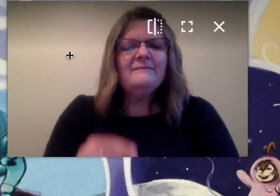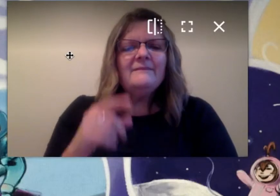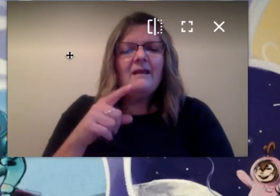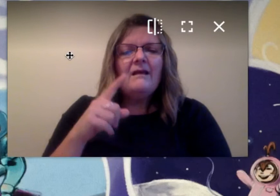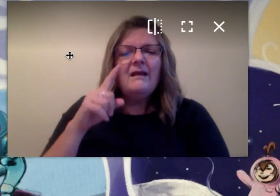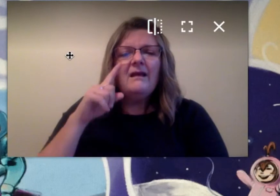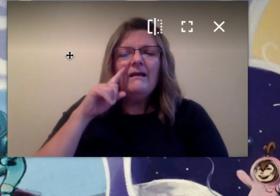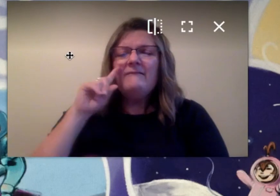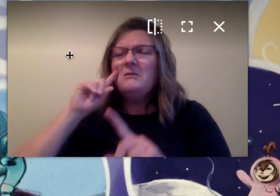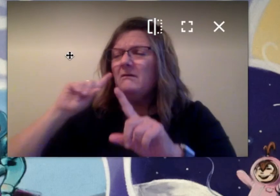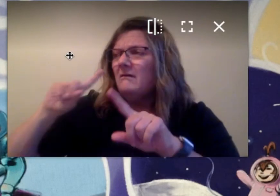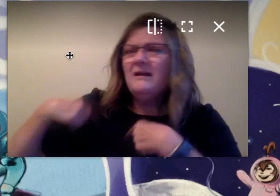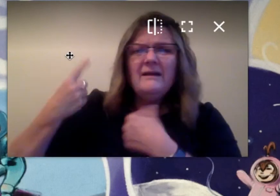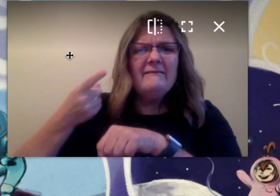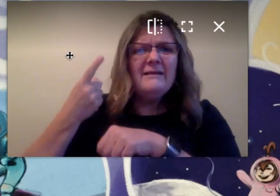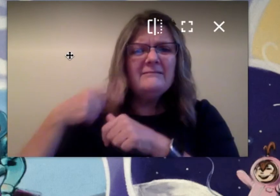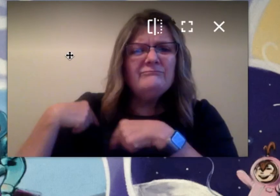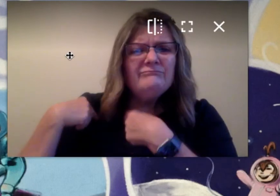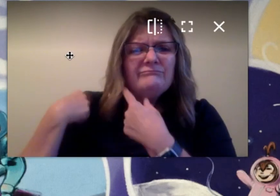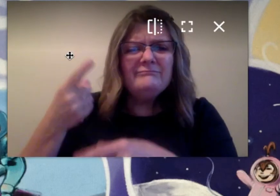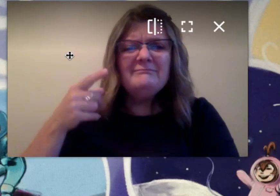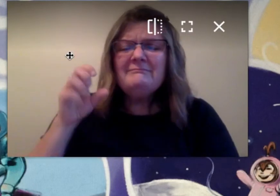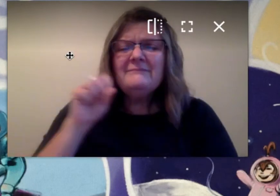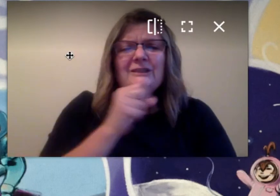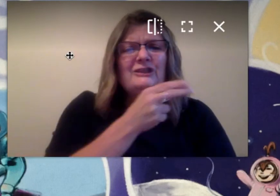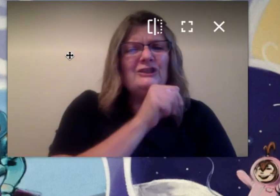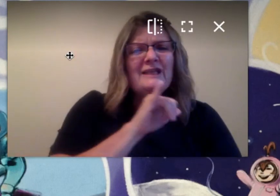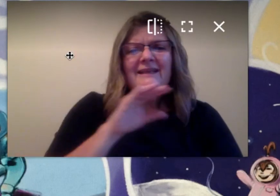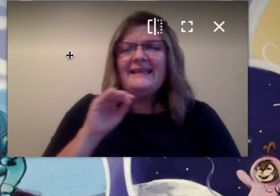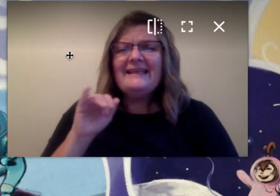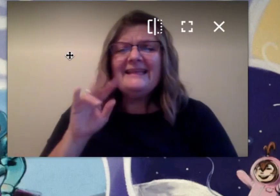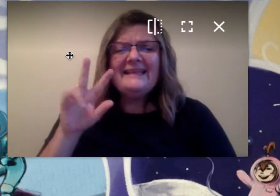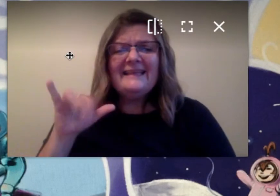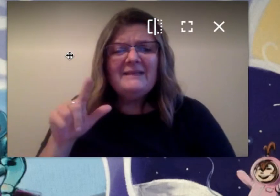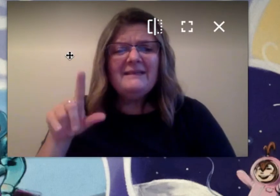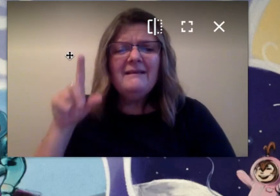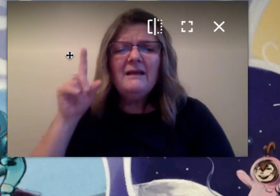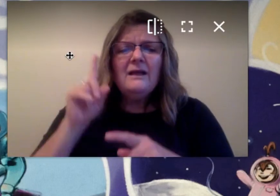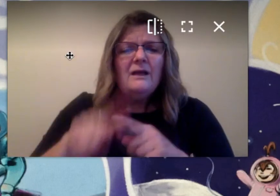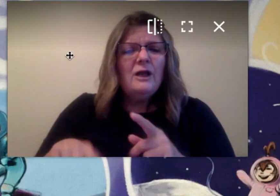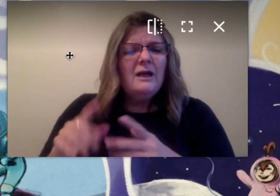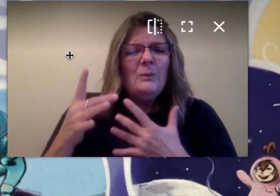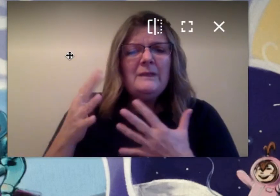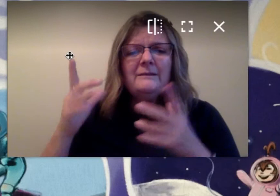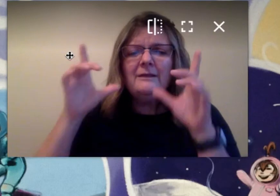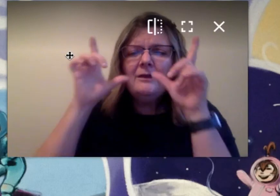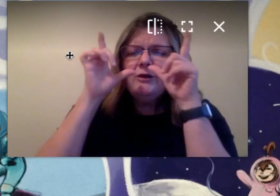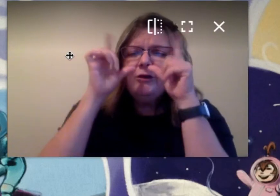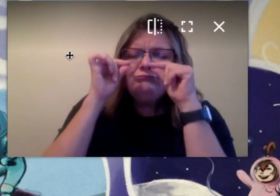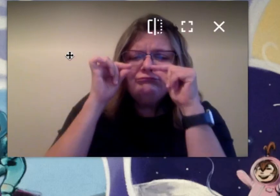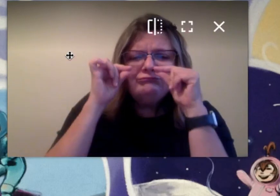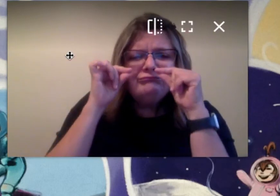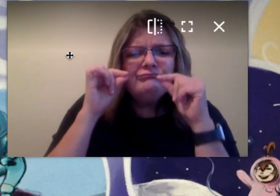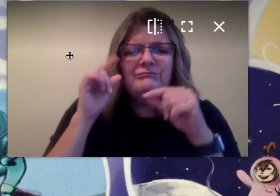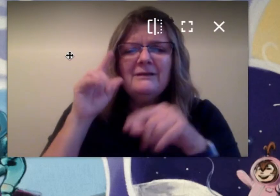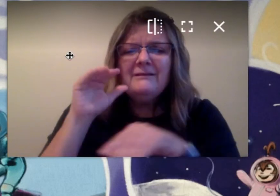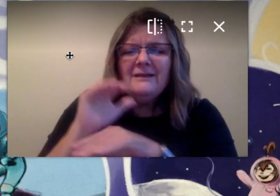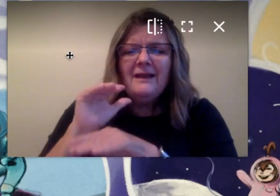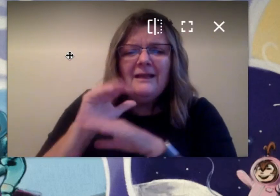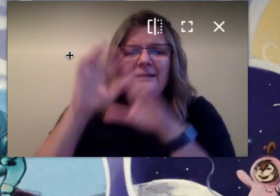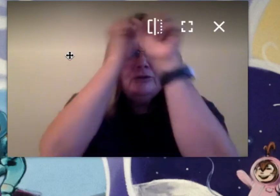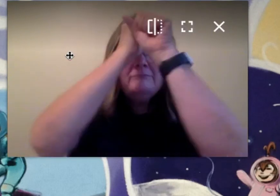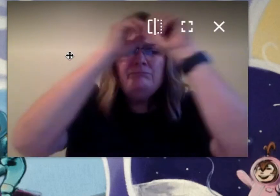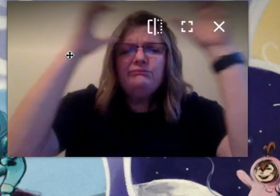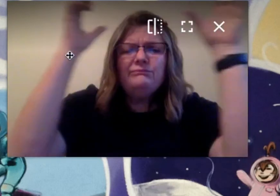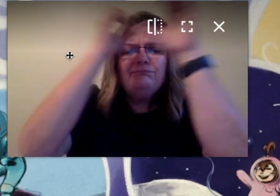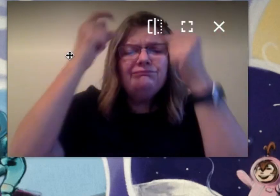For the first time in ages, Shay and Ivy couldn't wait to close their eyes. That night, the girls